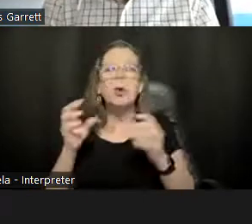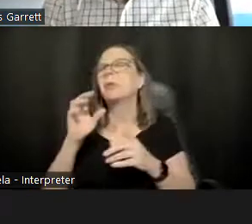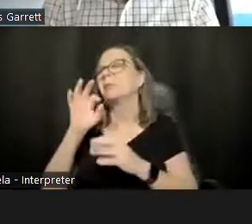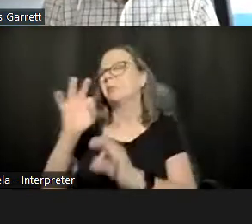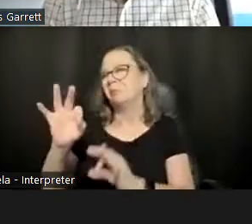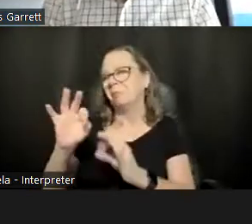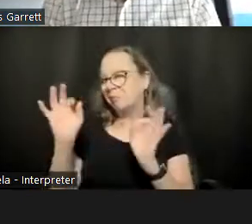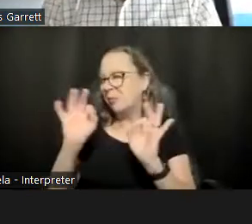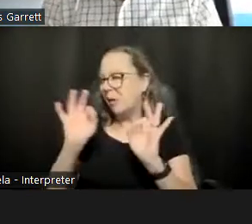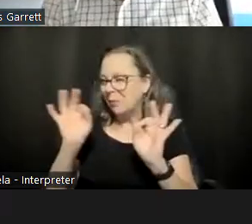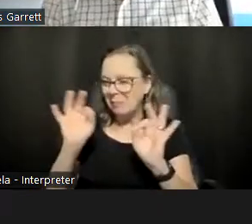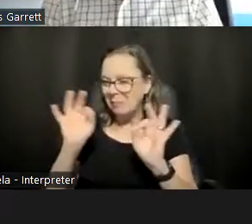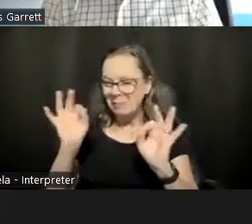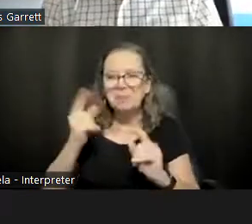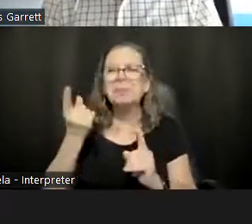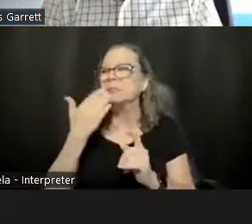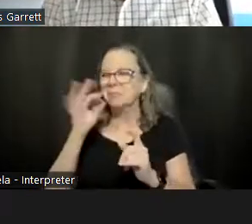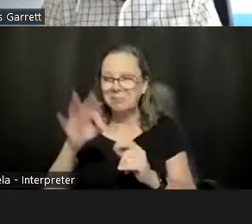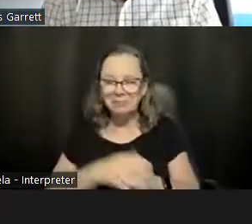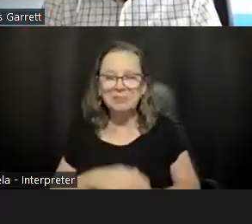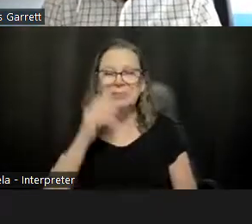Sadie, no problem. Yeah, thank you.